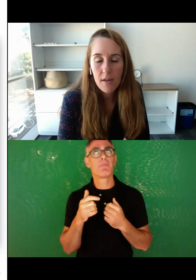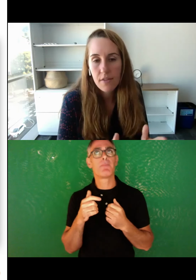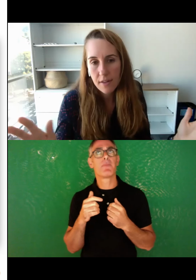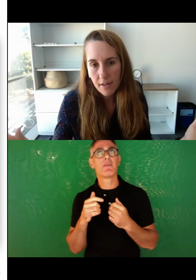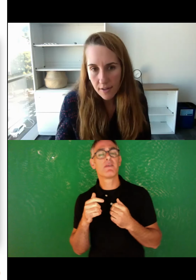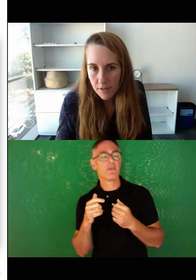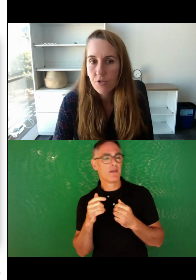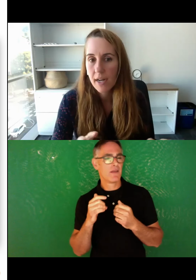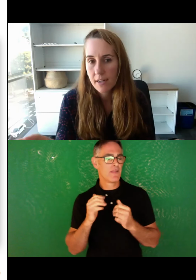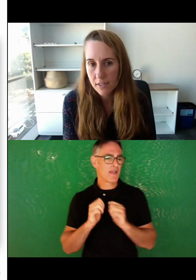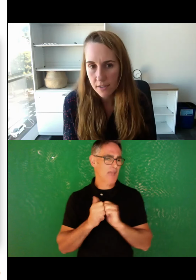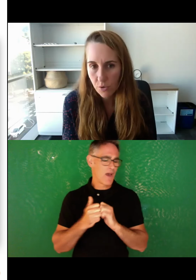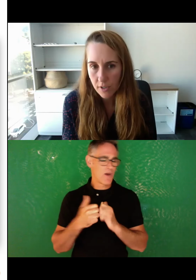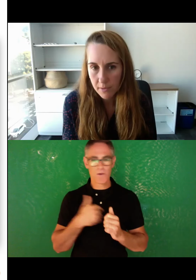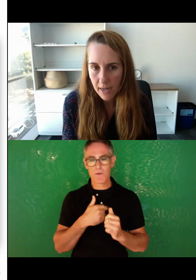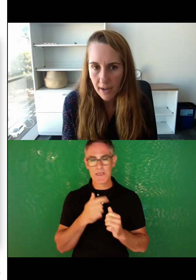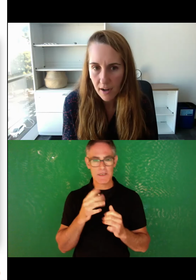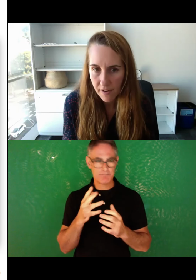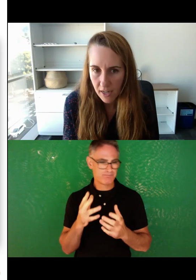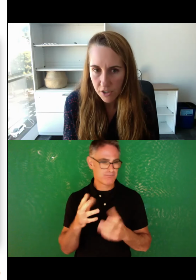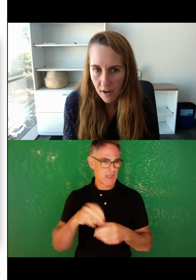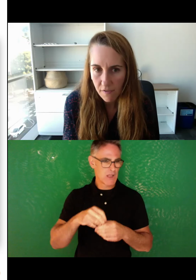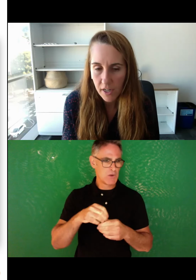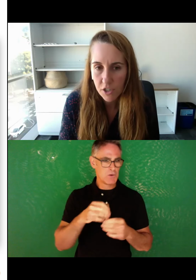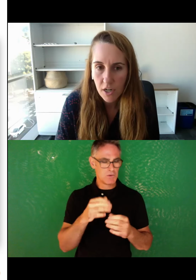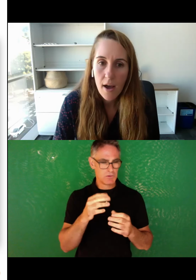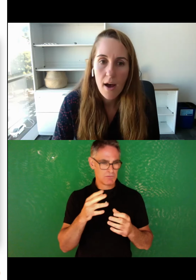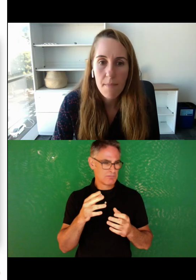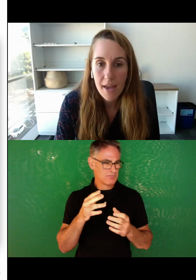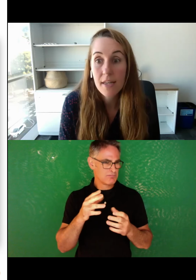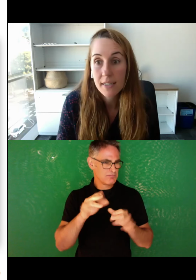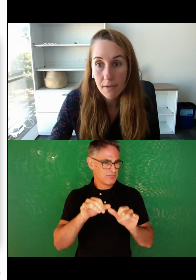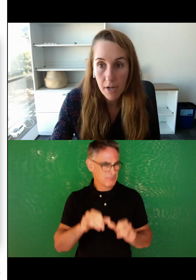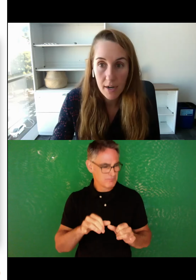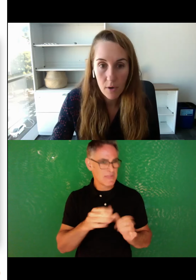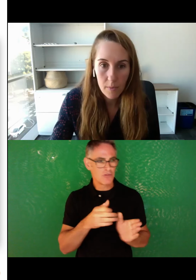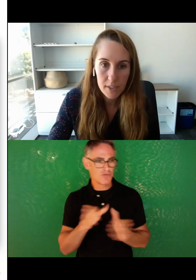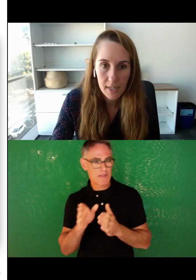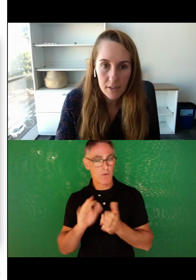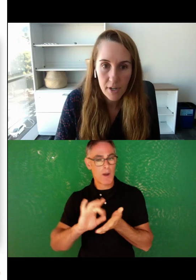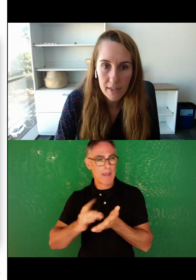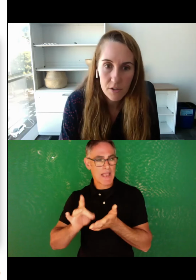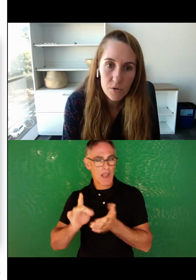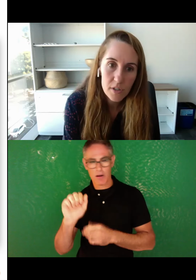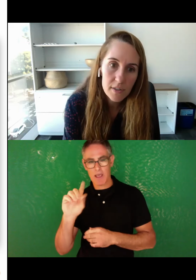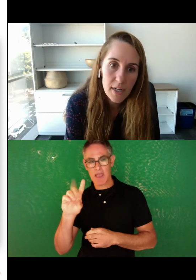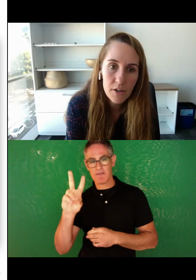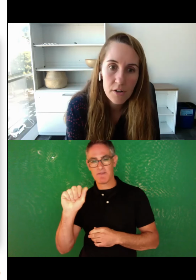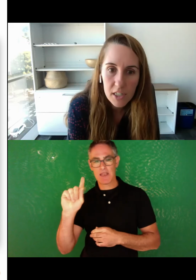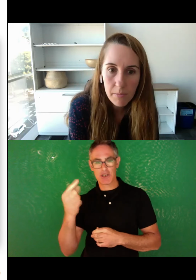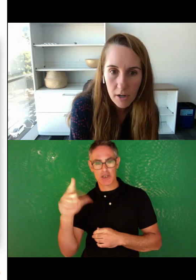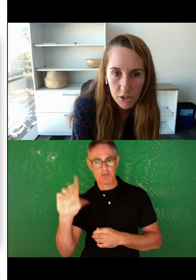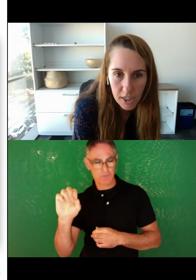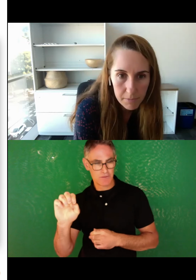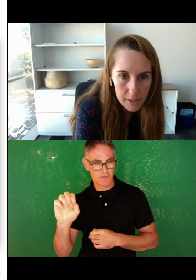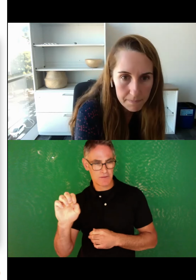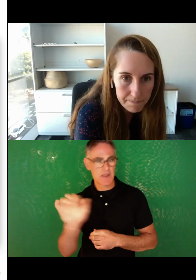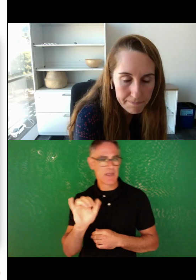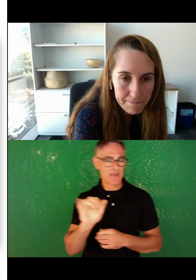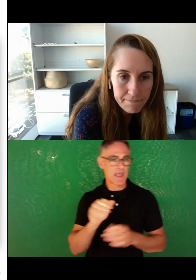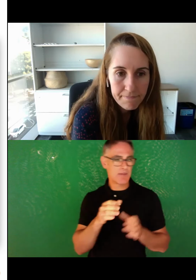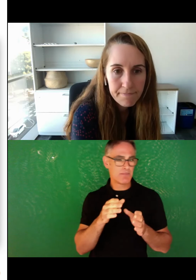for the trends towards Medicare Advantage coverage in the same period where we're seeing trends towards increased